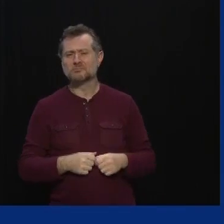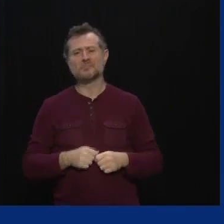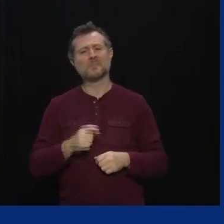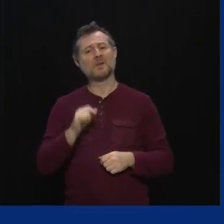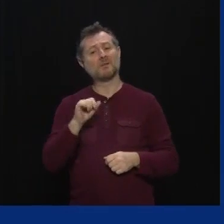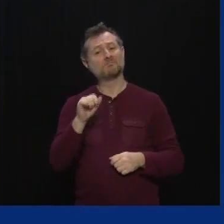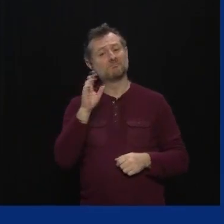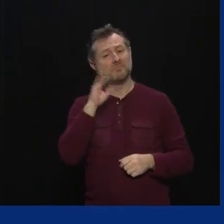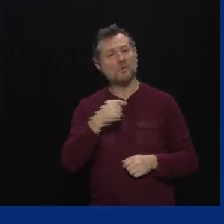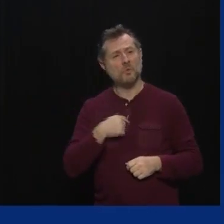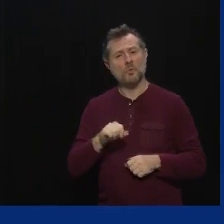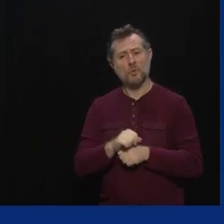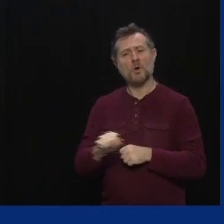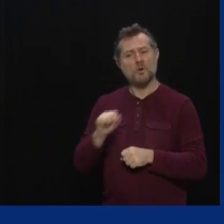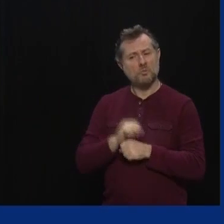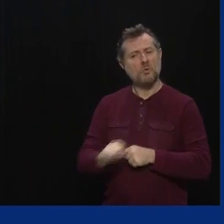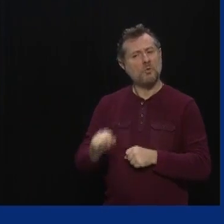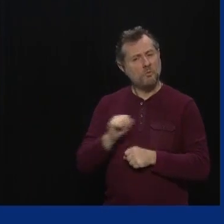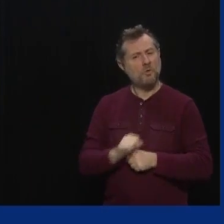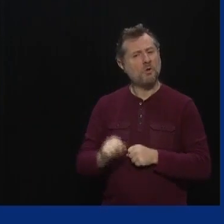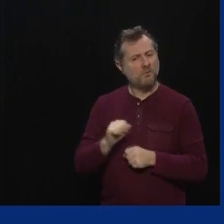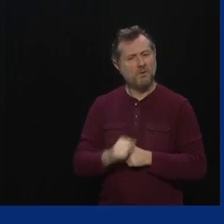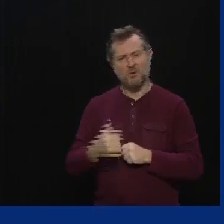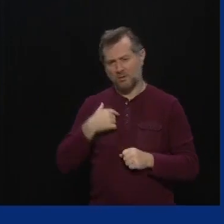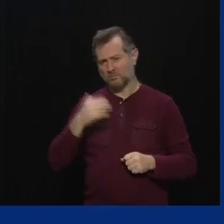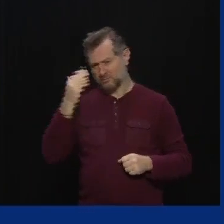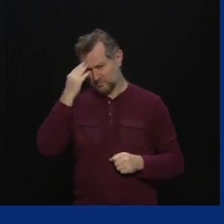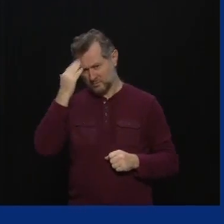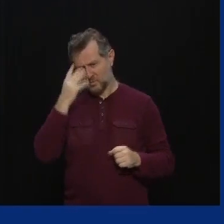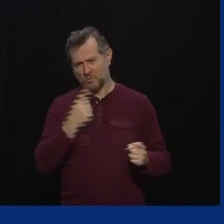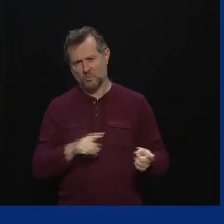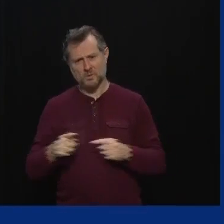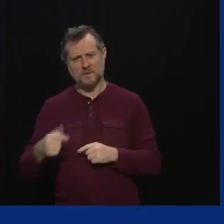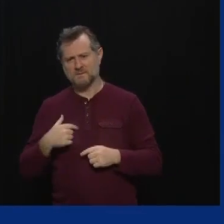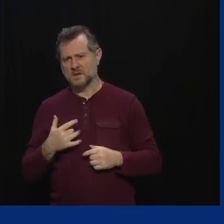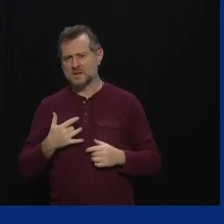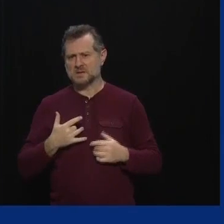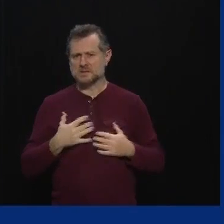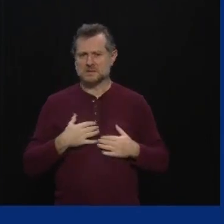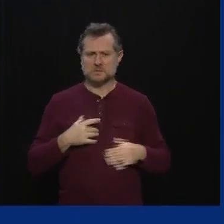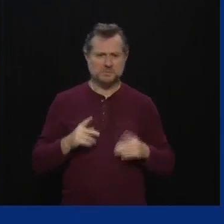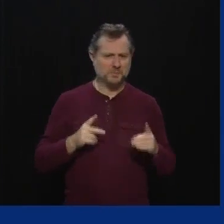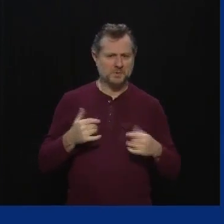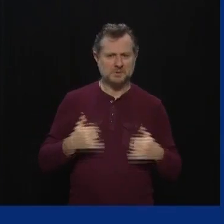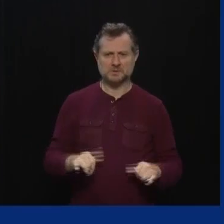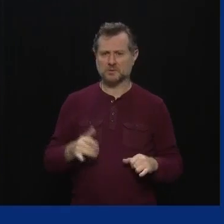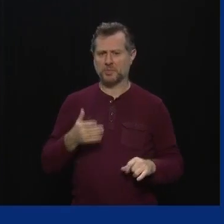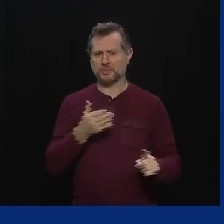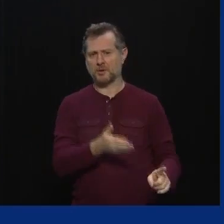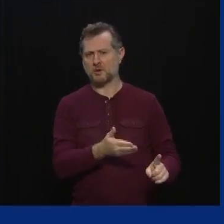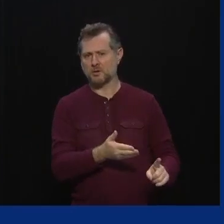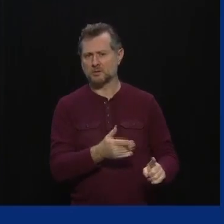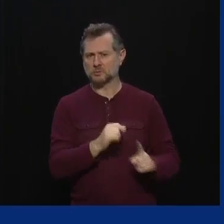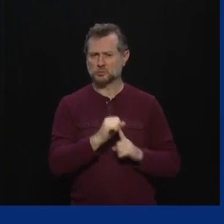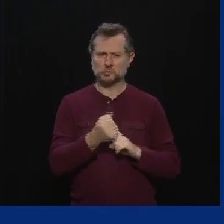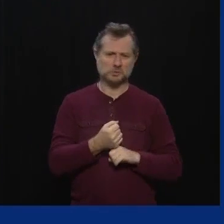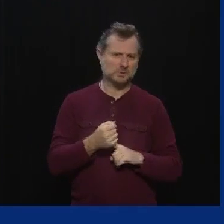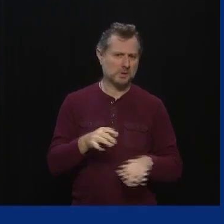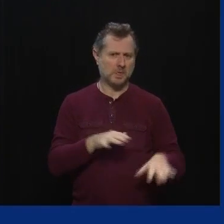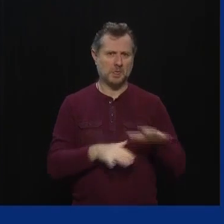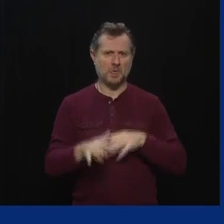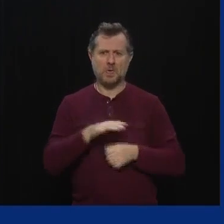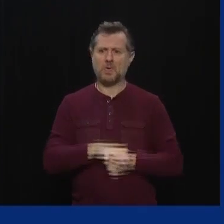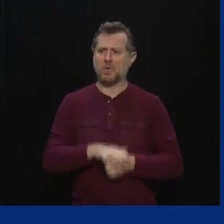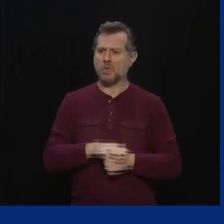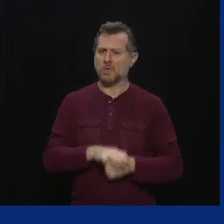going on there. It troubles me greatly that there's so many people still in that state of distress. But the money that we had before,